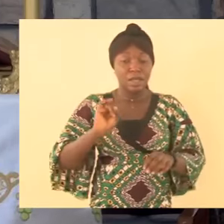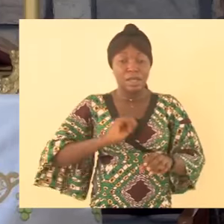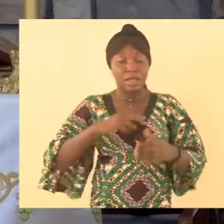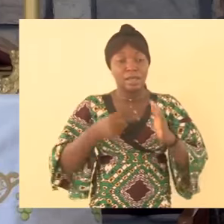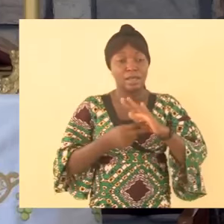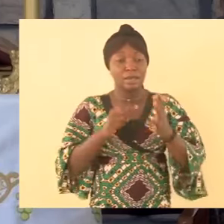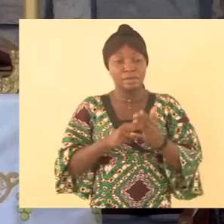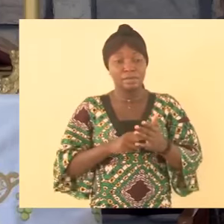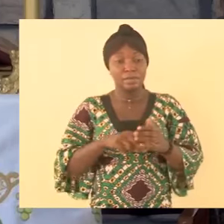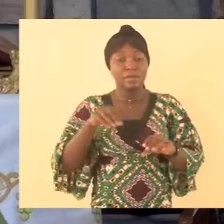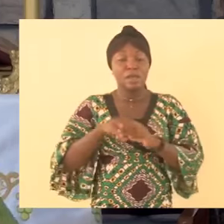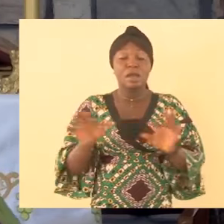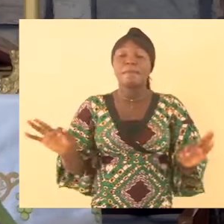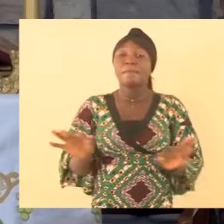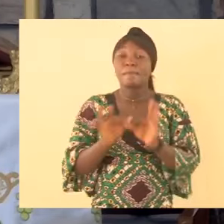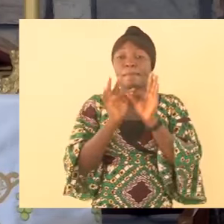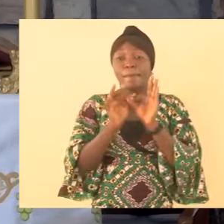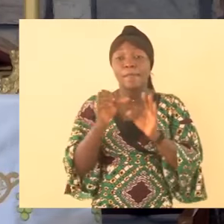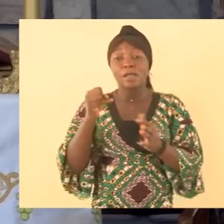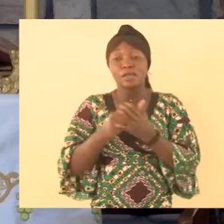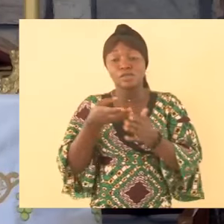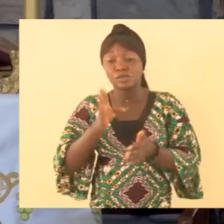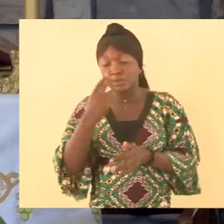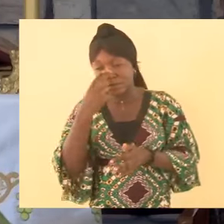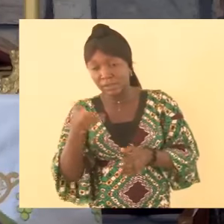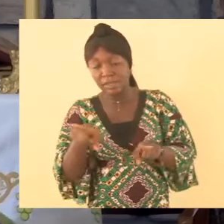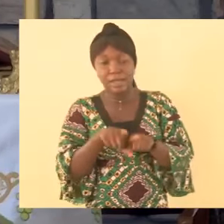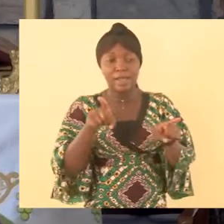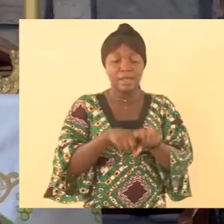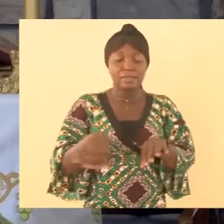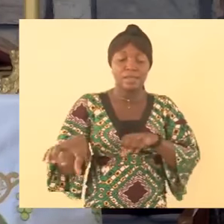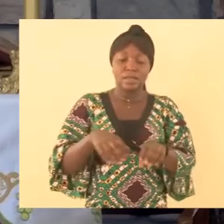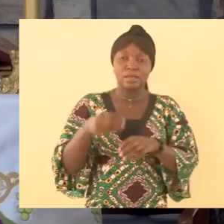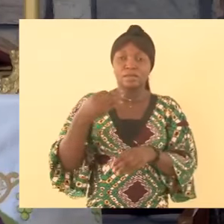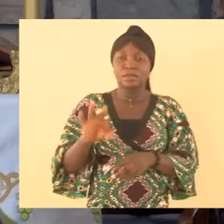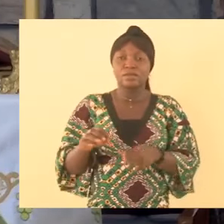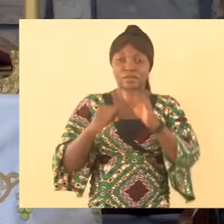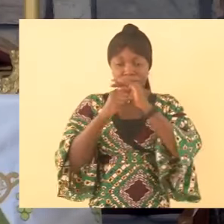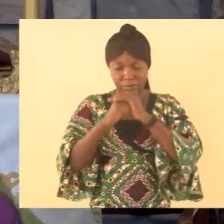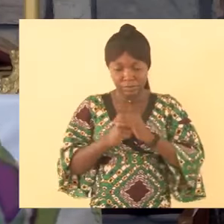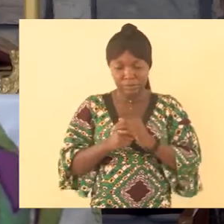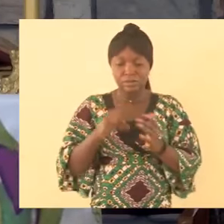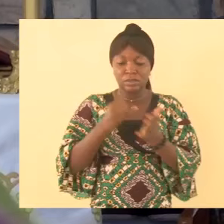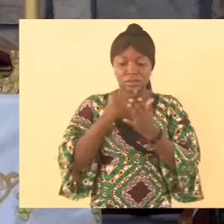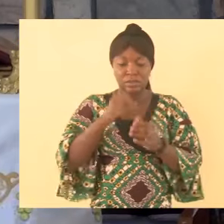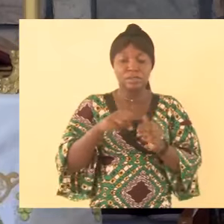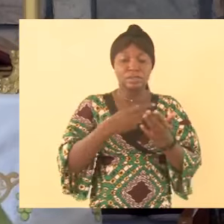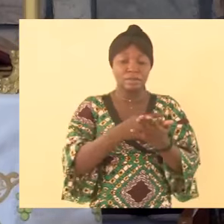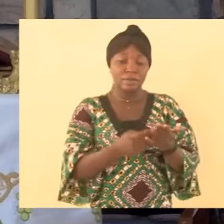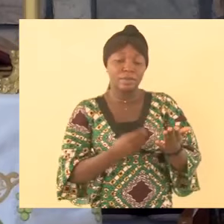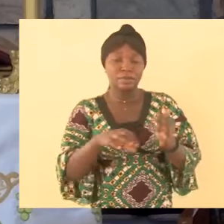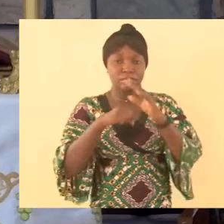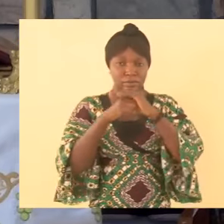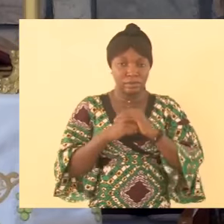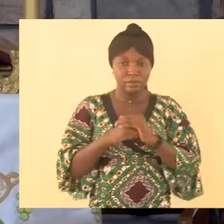celebrations, I mean like during Mass, it should be seen as an act of devotion. It is part of your